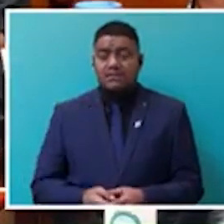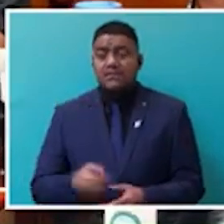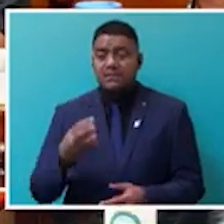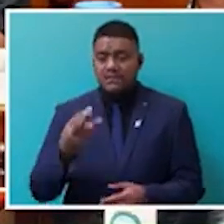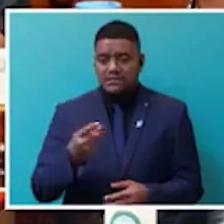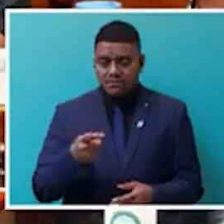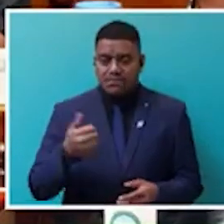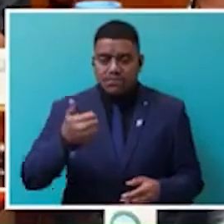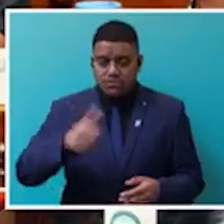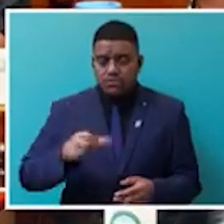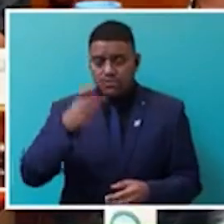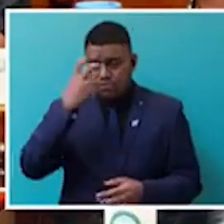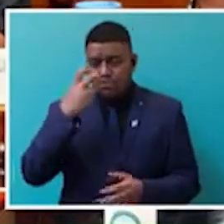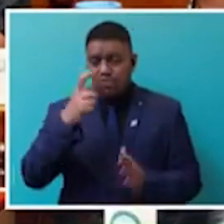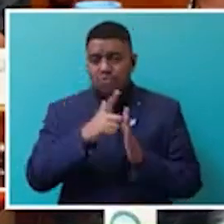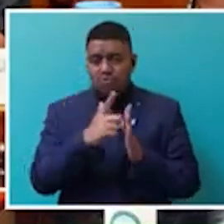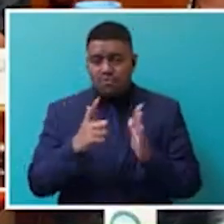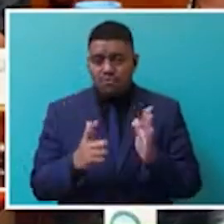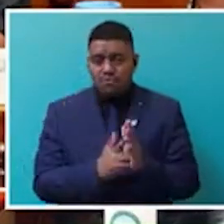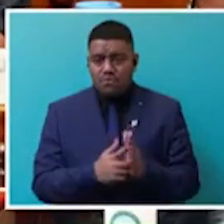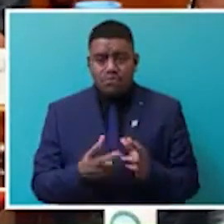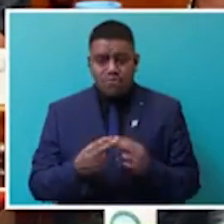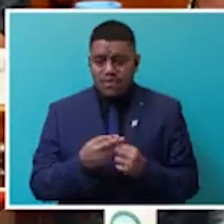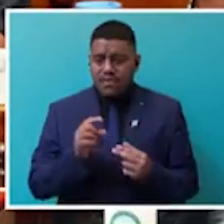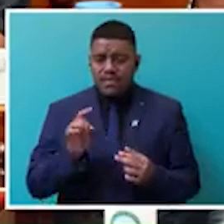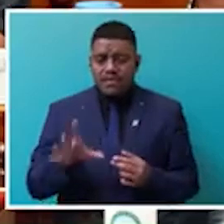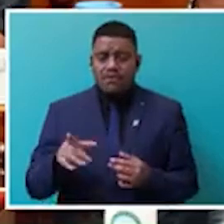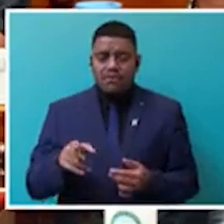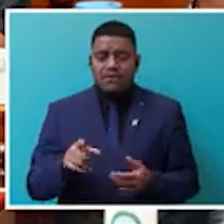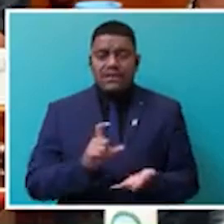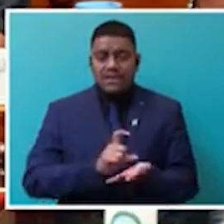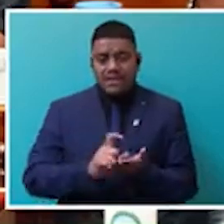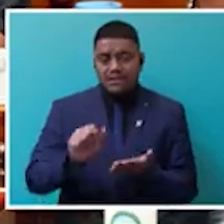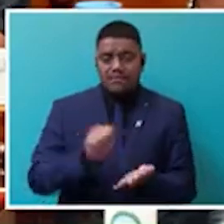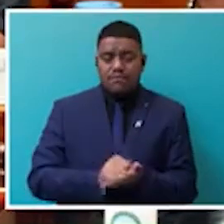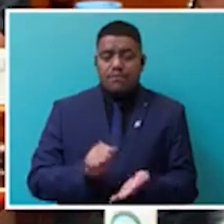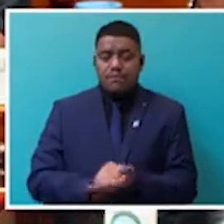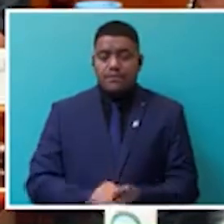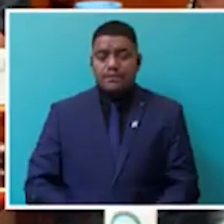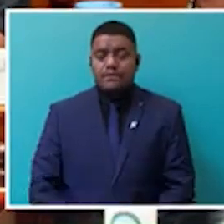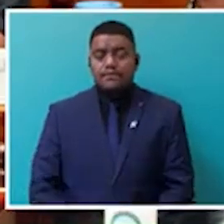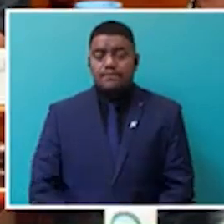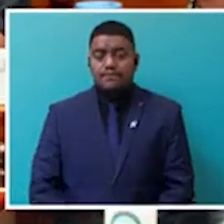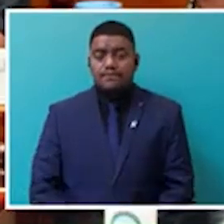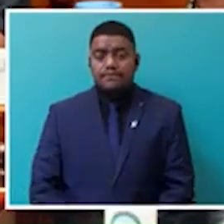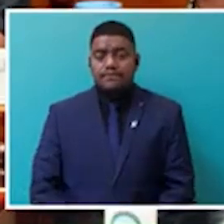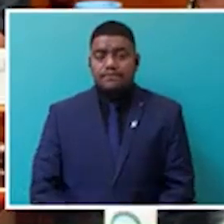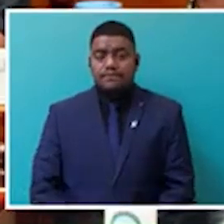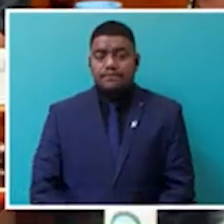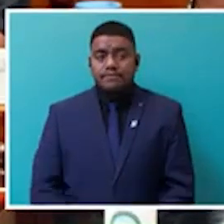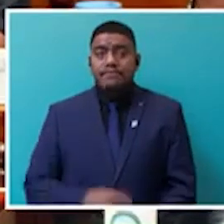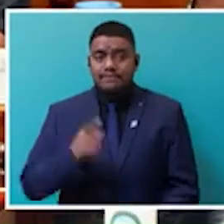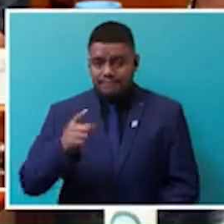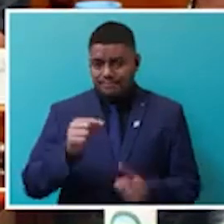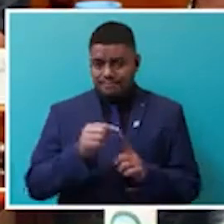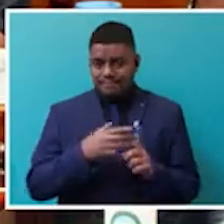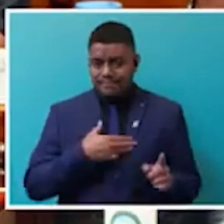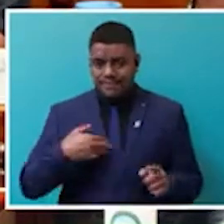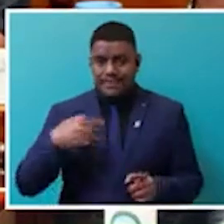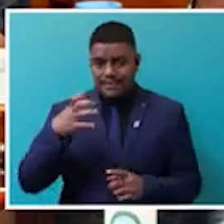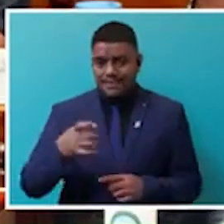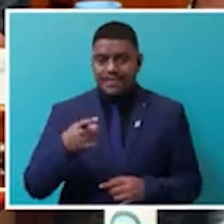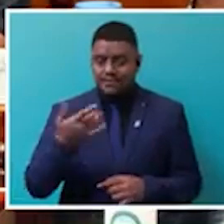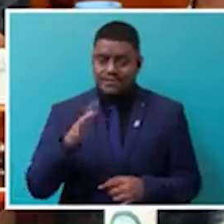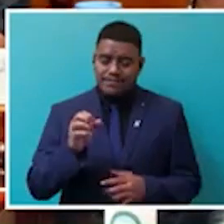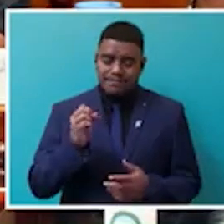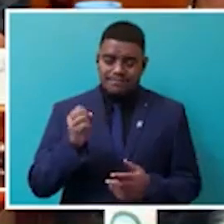silos without adequate coordination. This is something that the Honorable Prime Minister emphasized yesterday, the silos syndrome